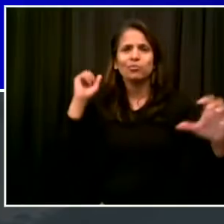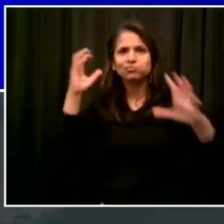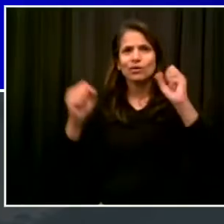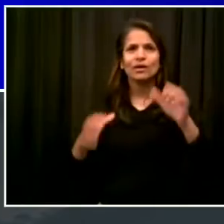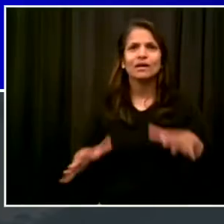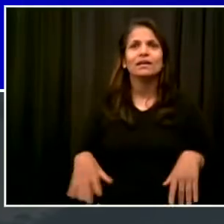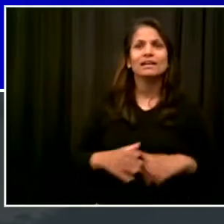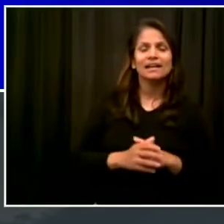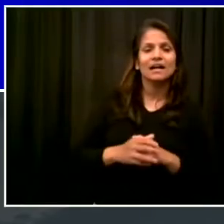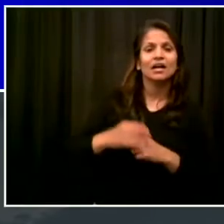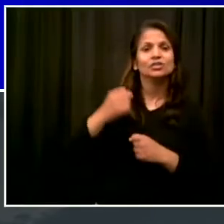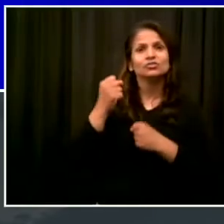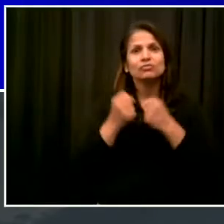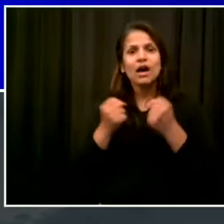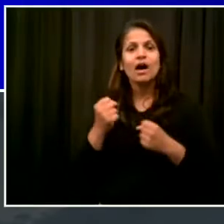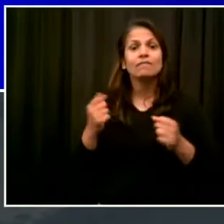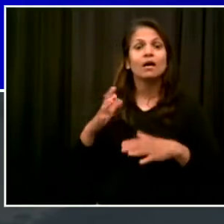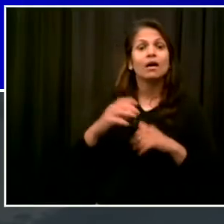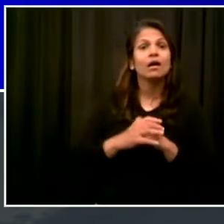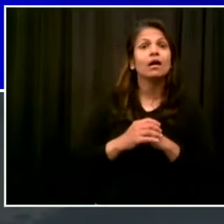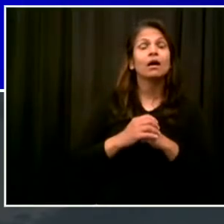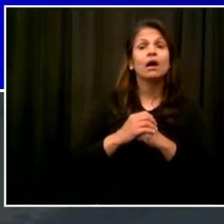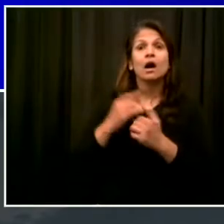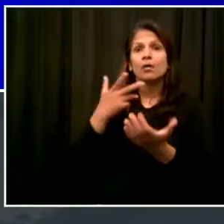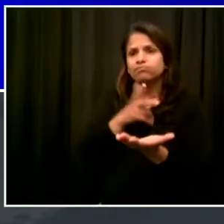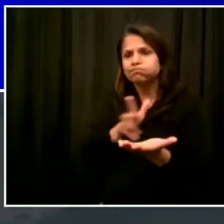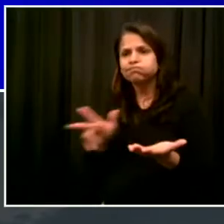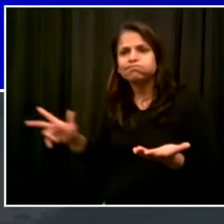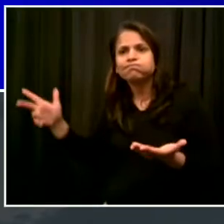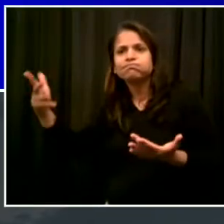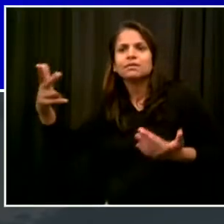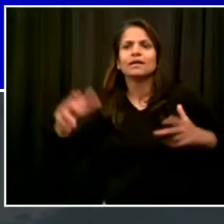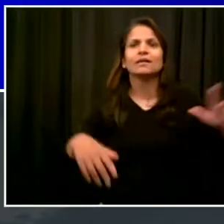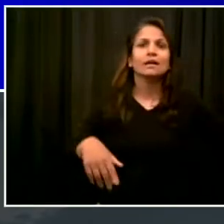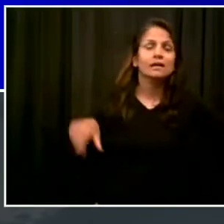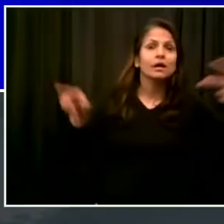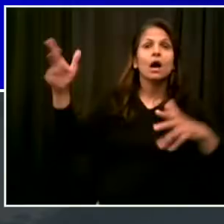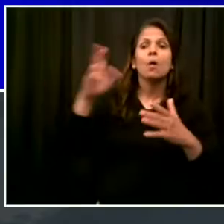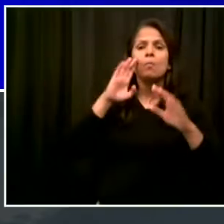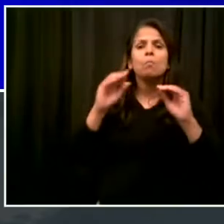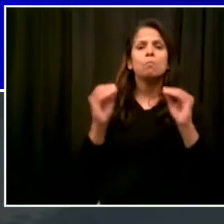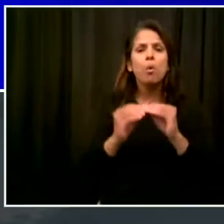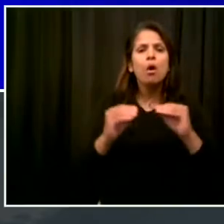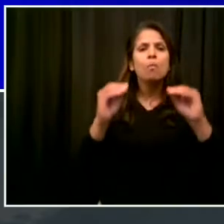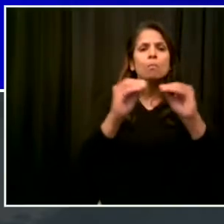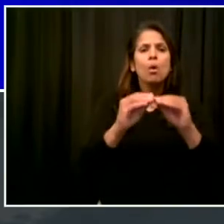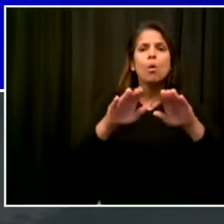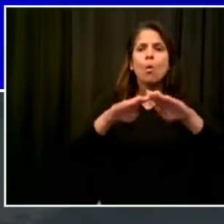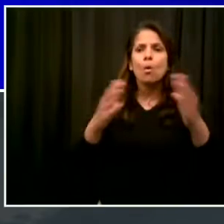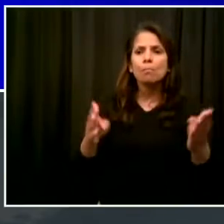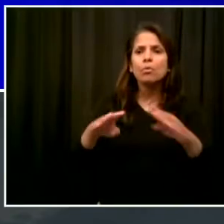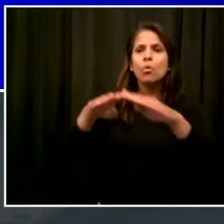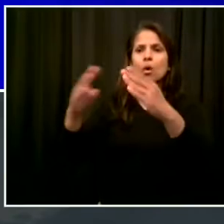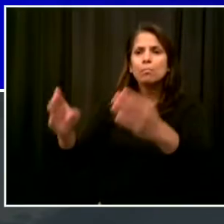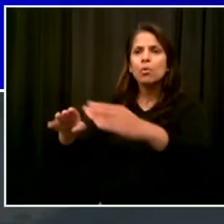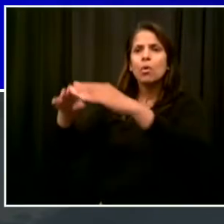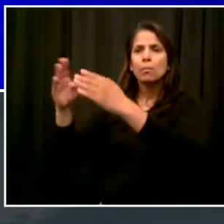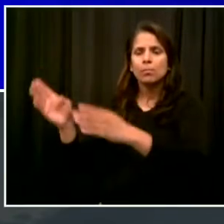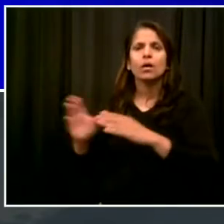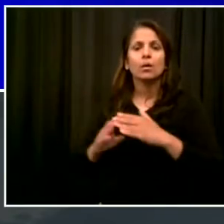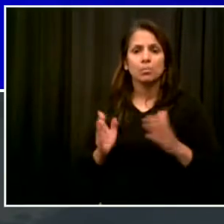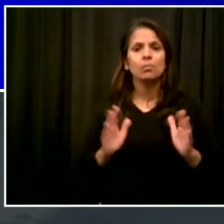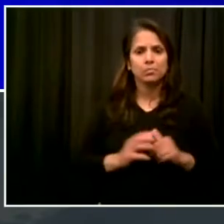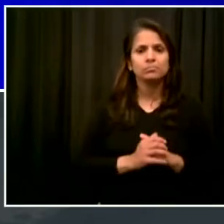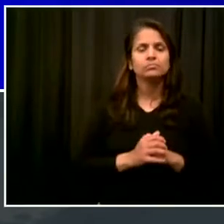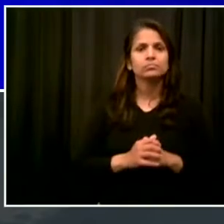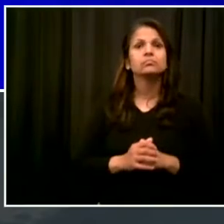going to keep adding to it. We said a few days ago when we talked about our open restaurants initiative that Open Streets is also going to connect with open restaurants, and